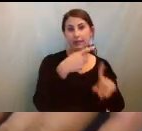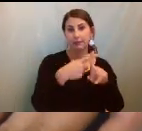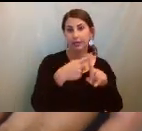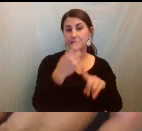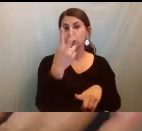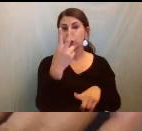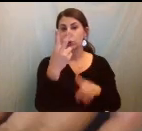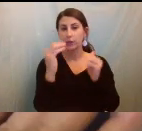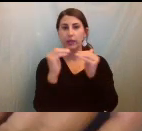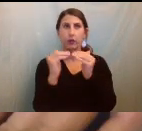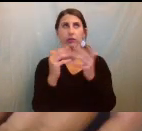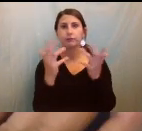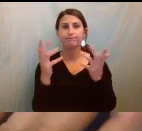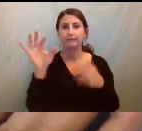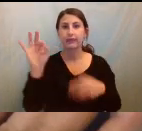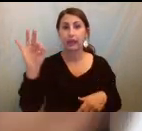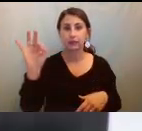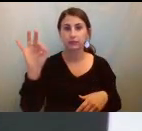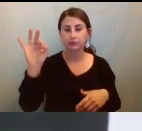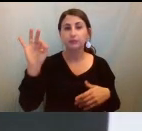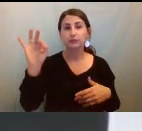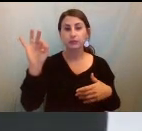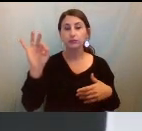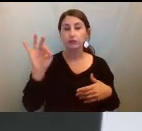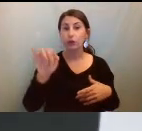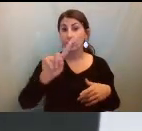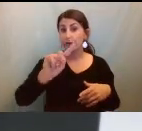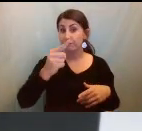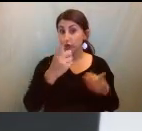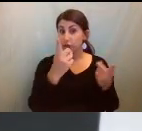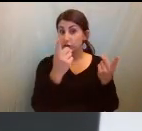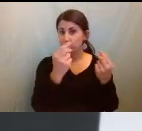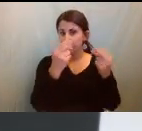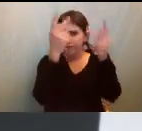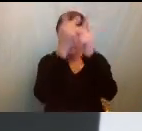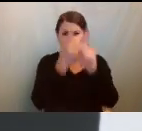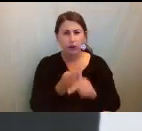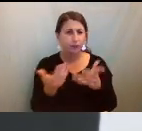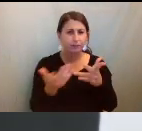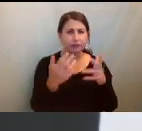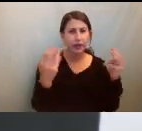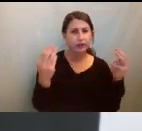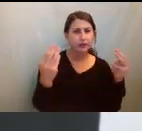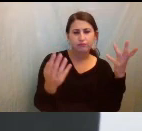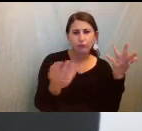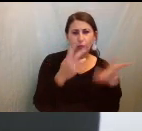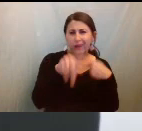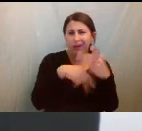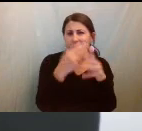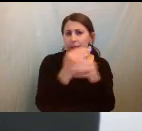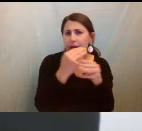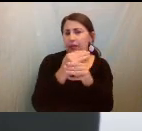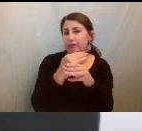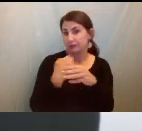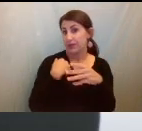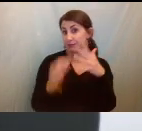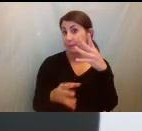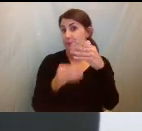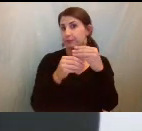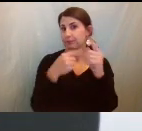x plus 2 equals 9. You need to identify the operation, right? There's a plus